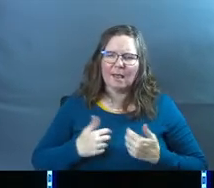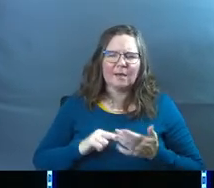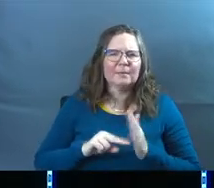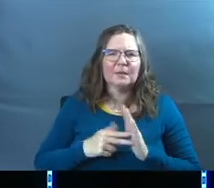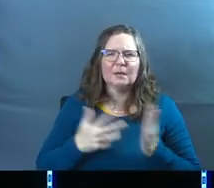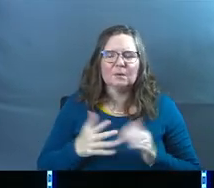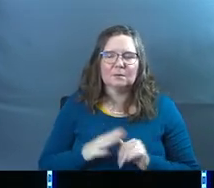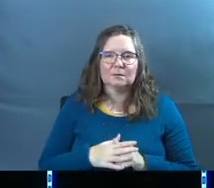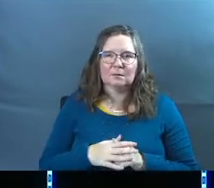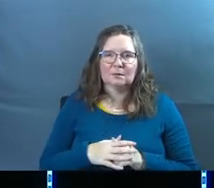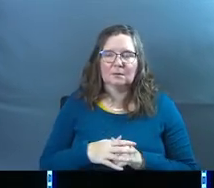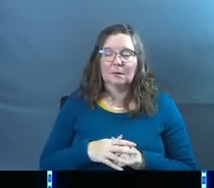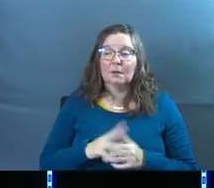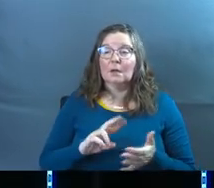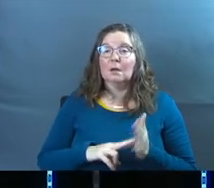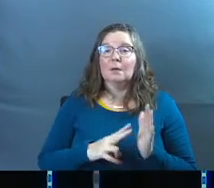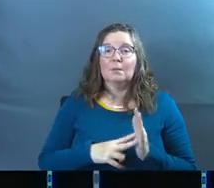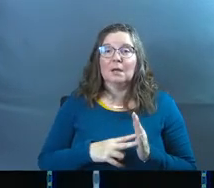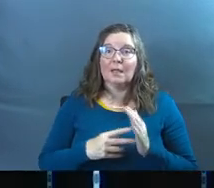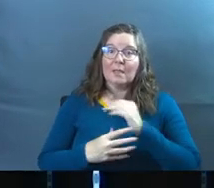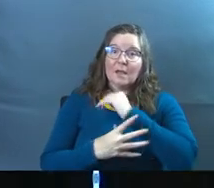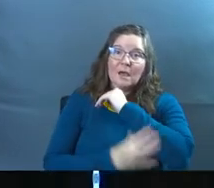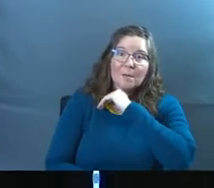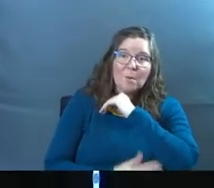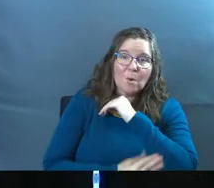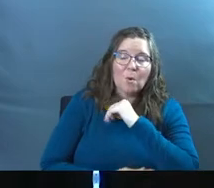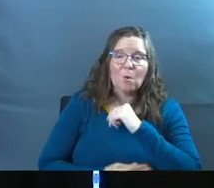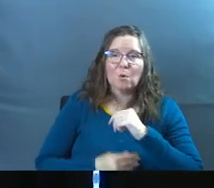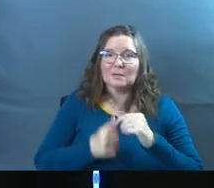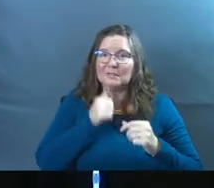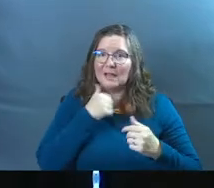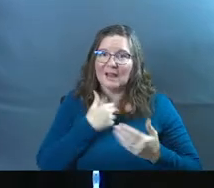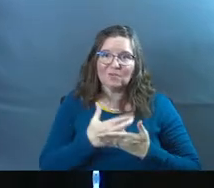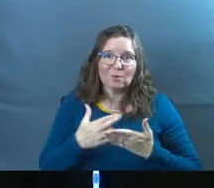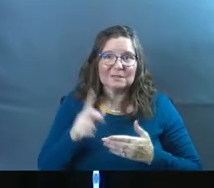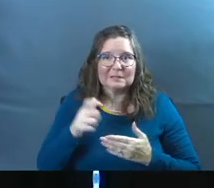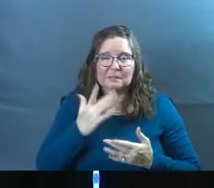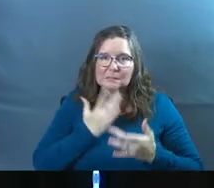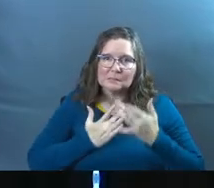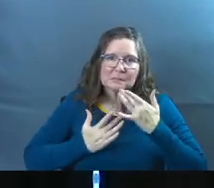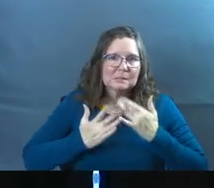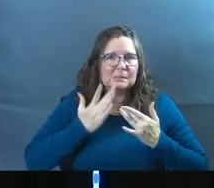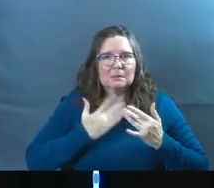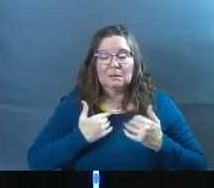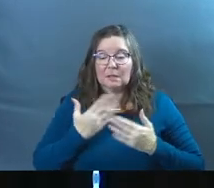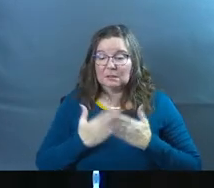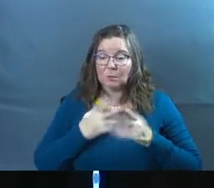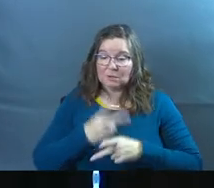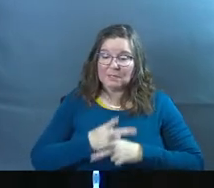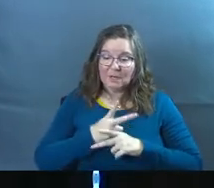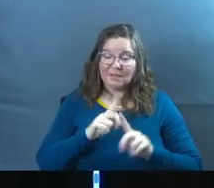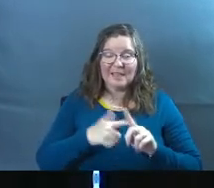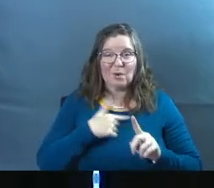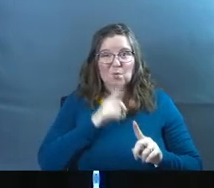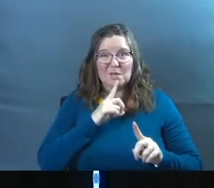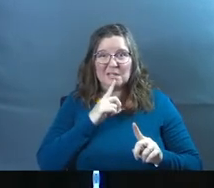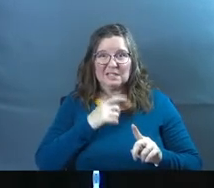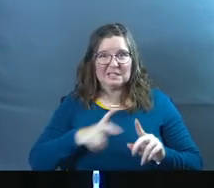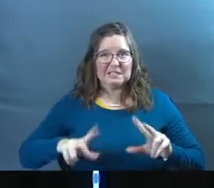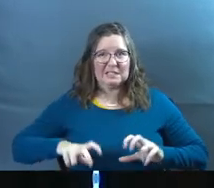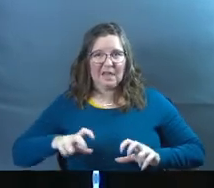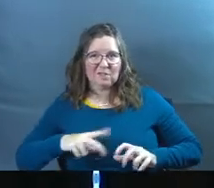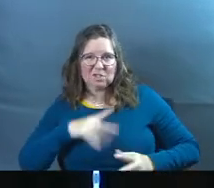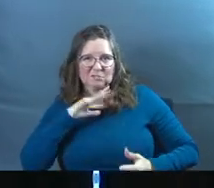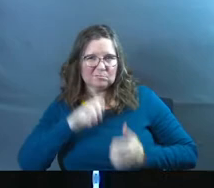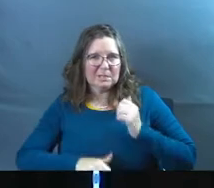life? Hard knock life is they're poor. She doesn't have the resources that she needs. She's got somebody taking care of her that's super selfish